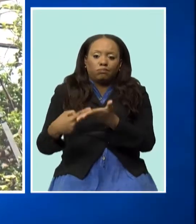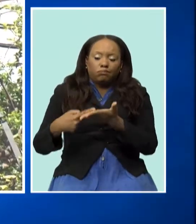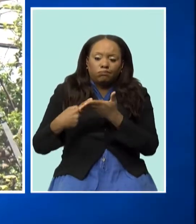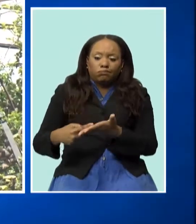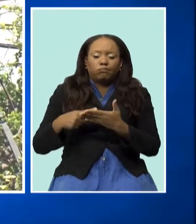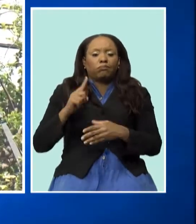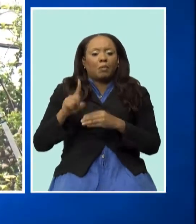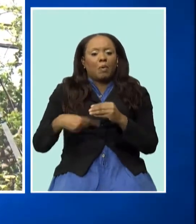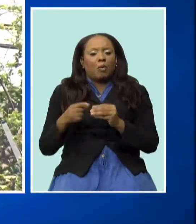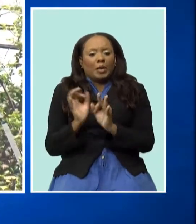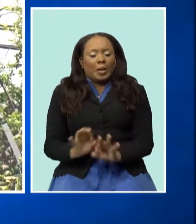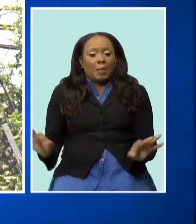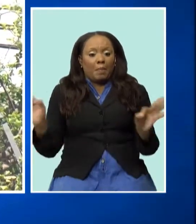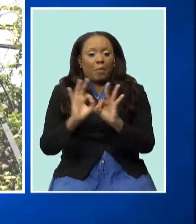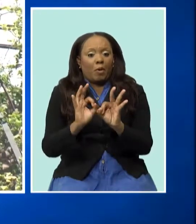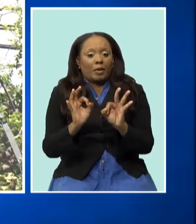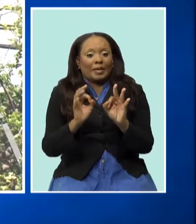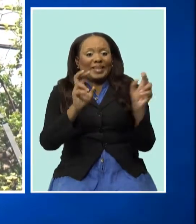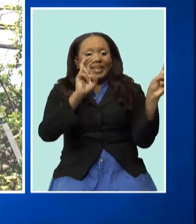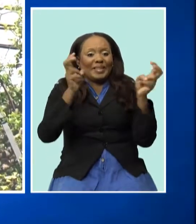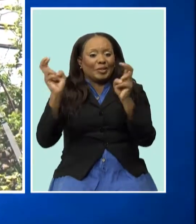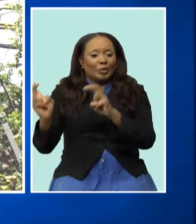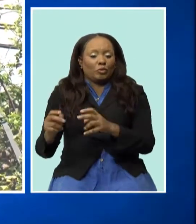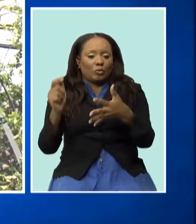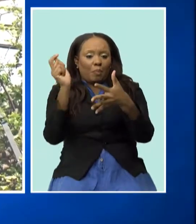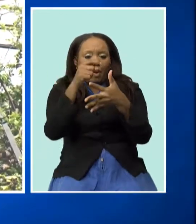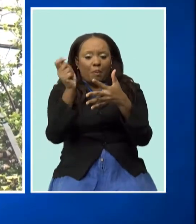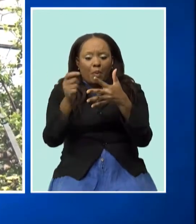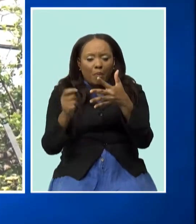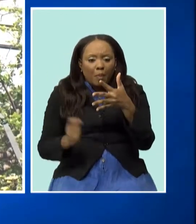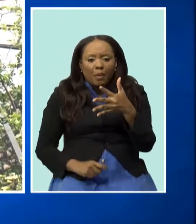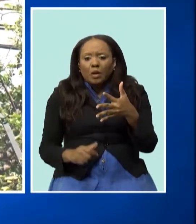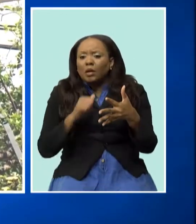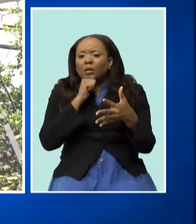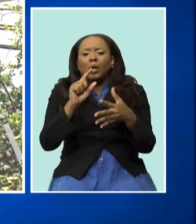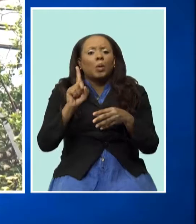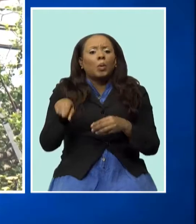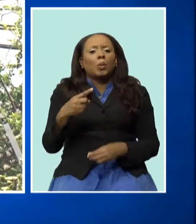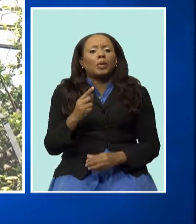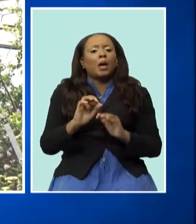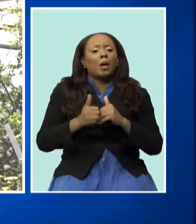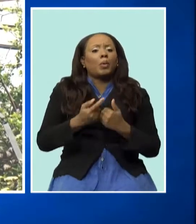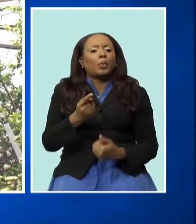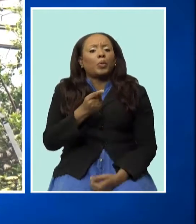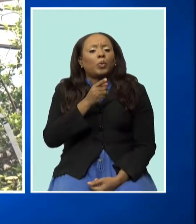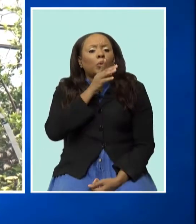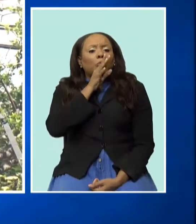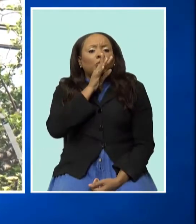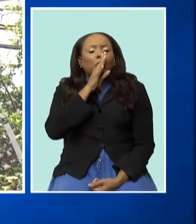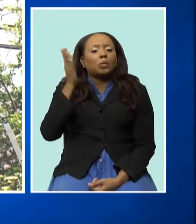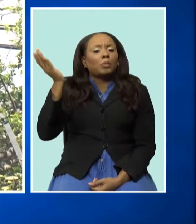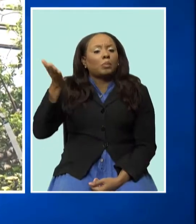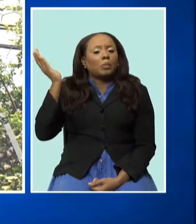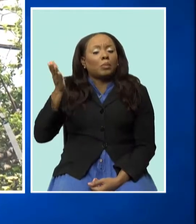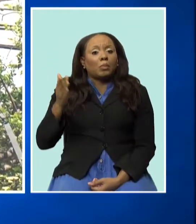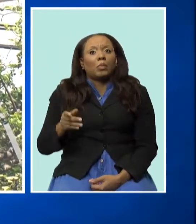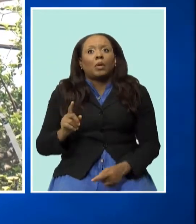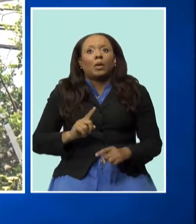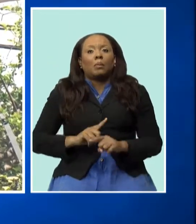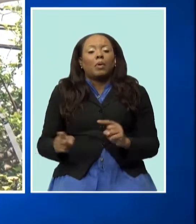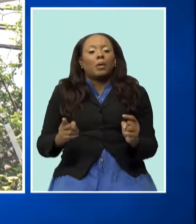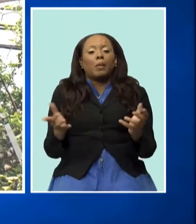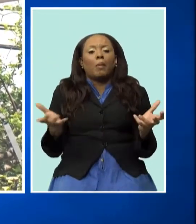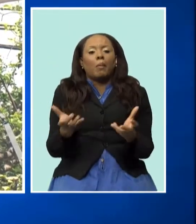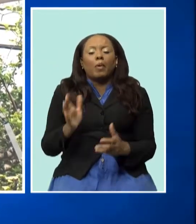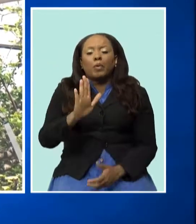issues of the day with great emphasis placed on not only delivery and style but also relative to the content of